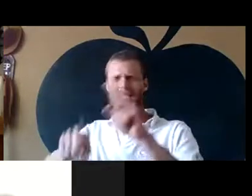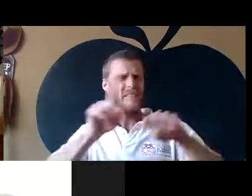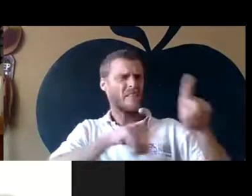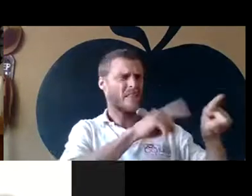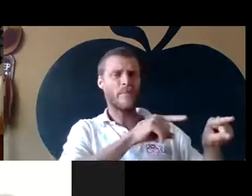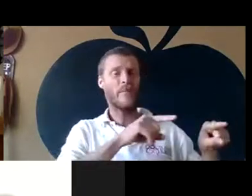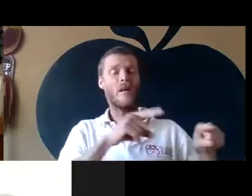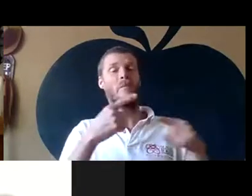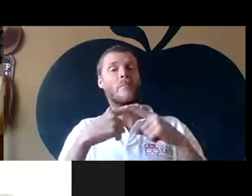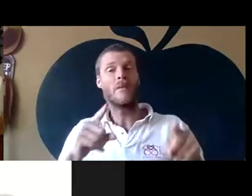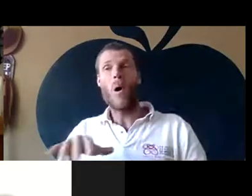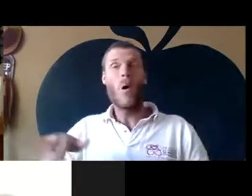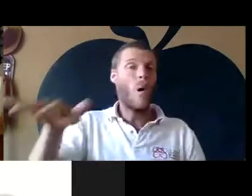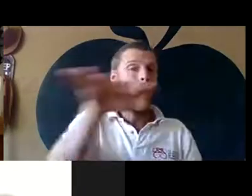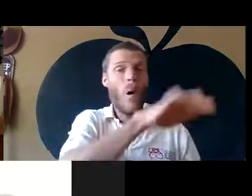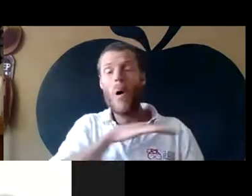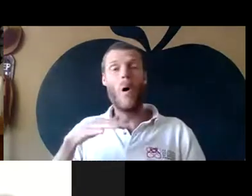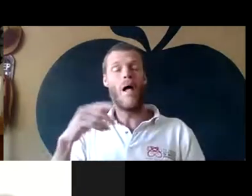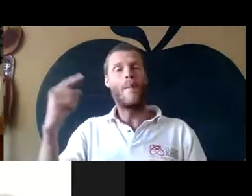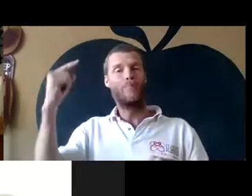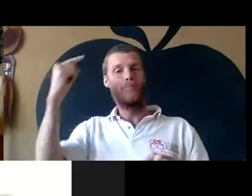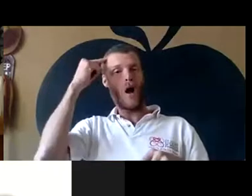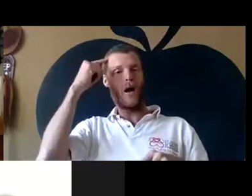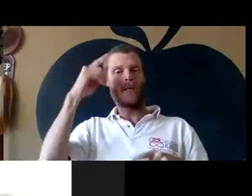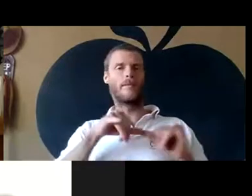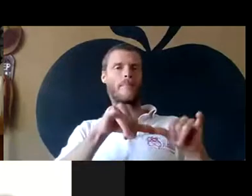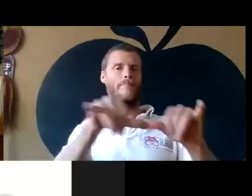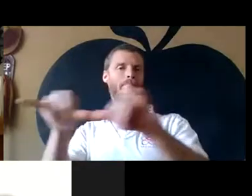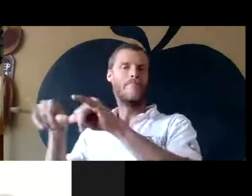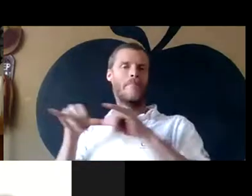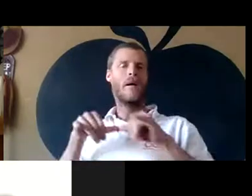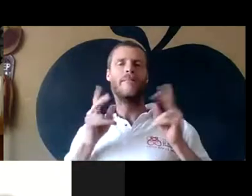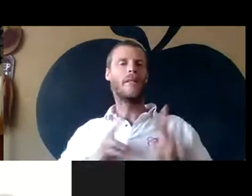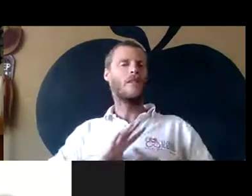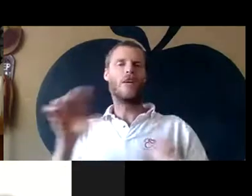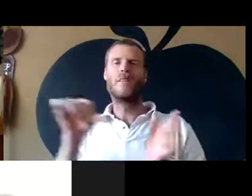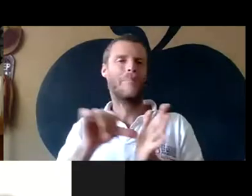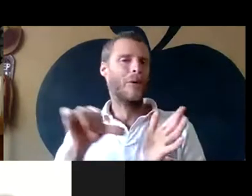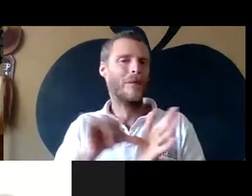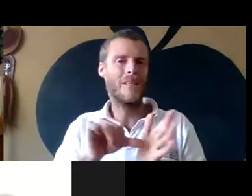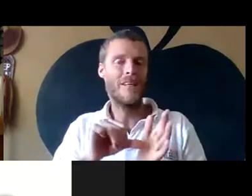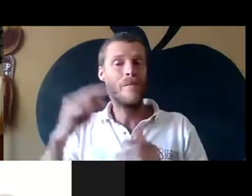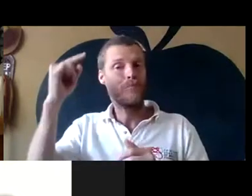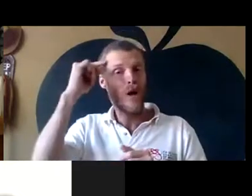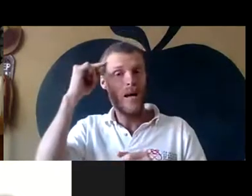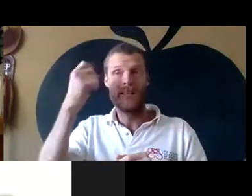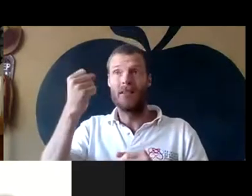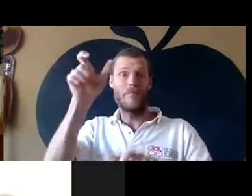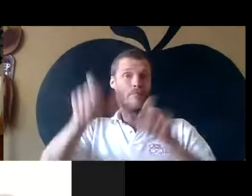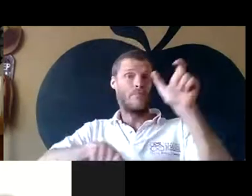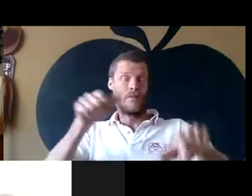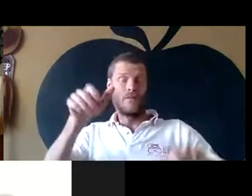being a disabled person, people with different abilities, basically, everybody's got the same